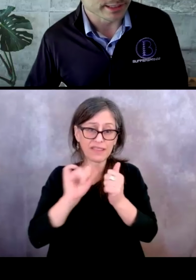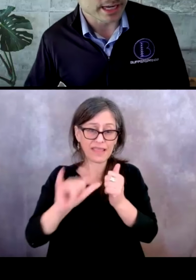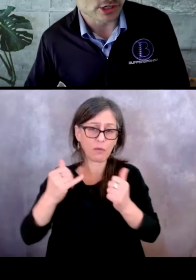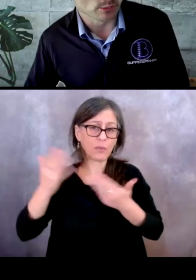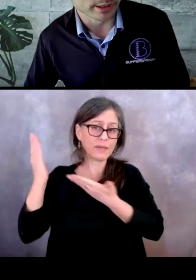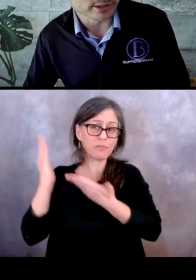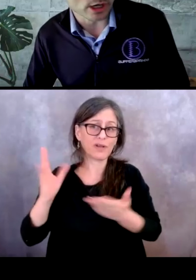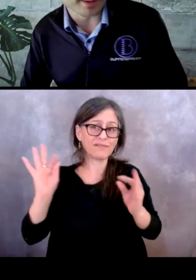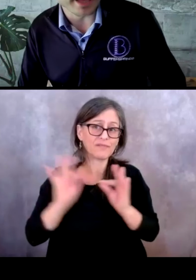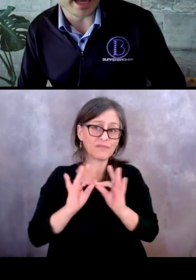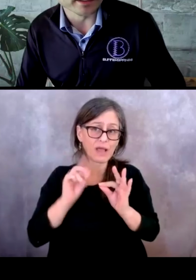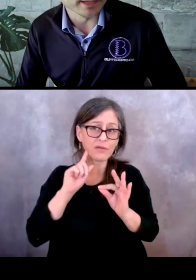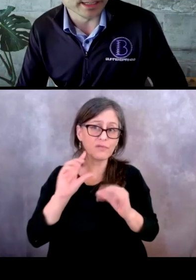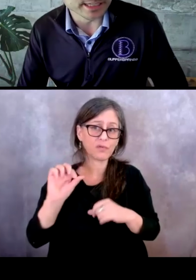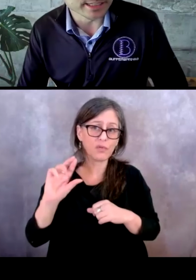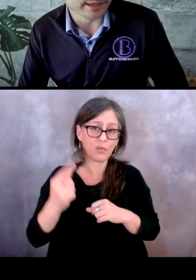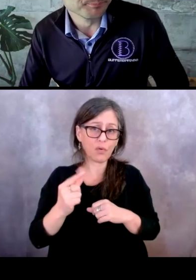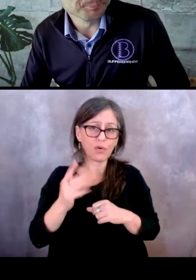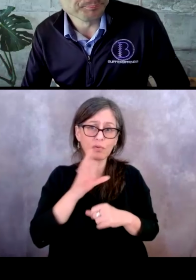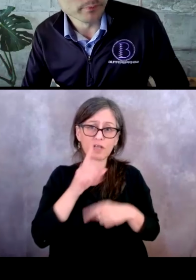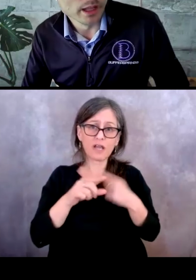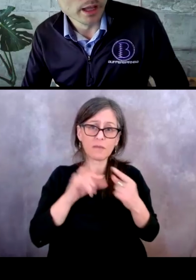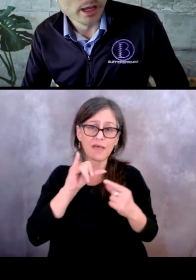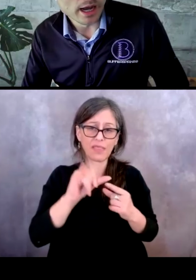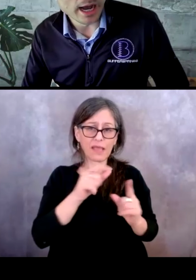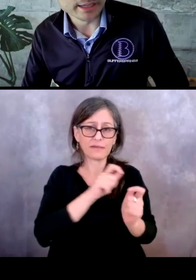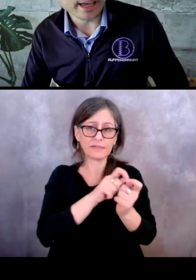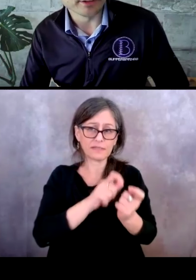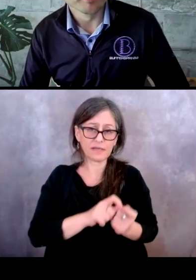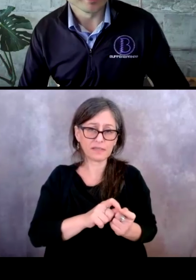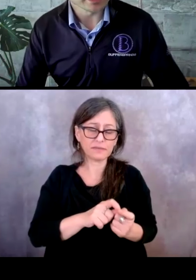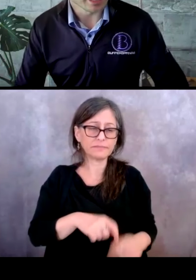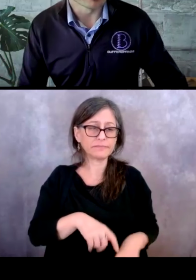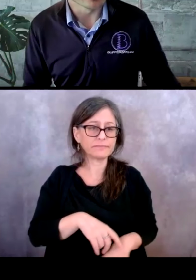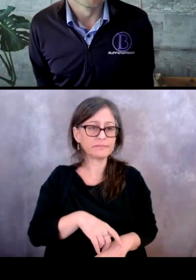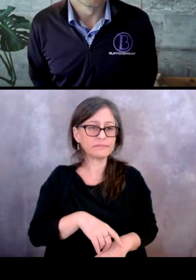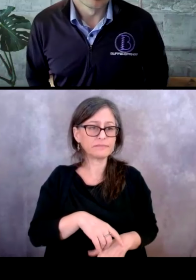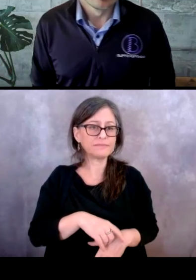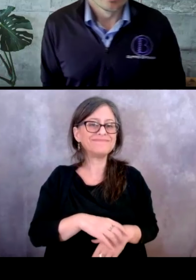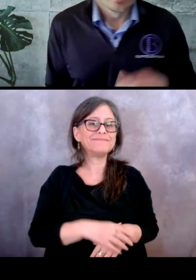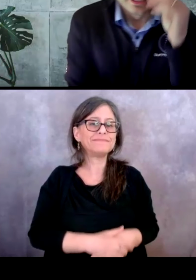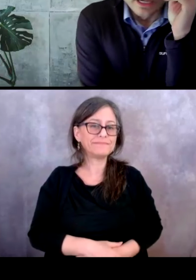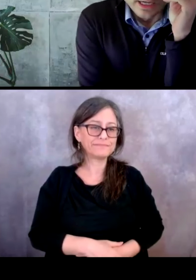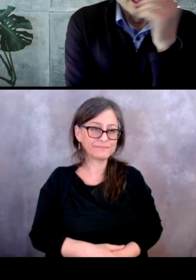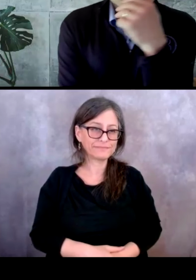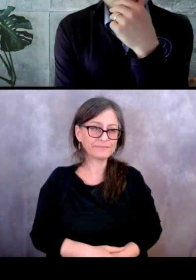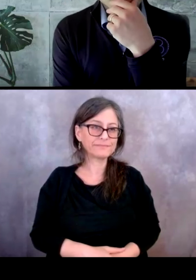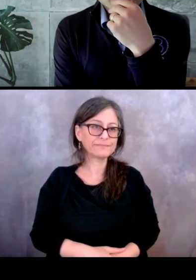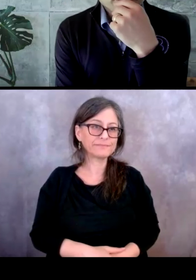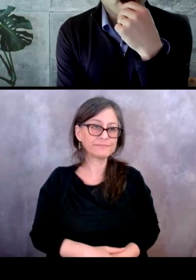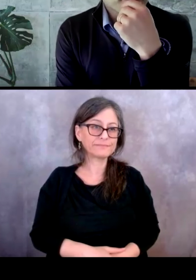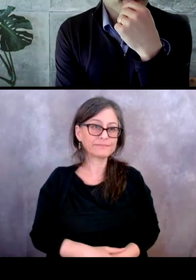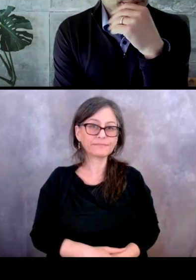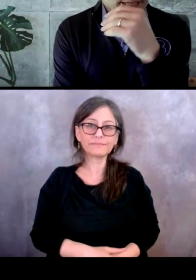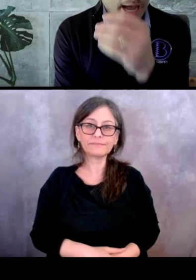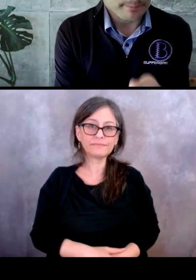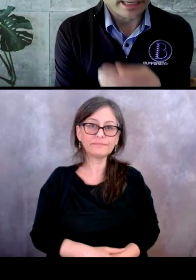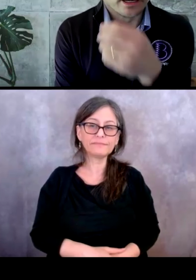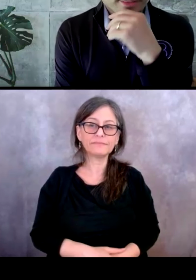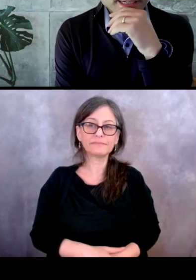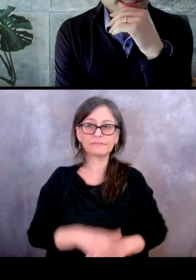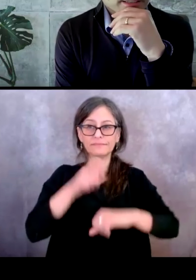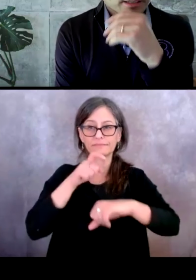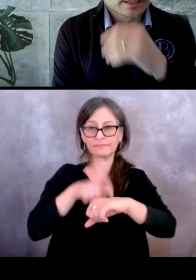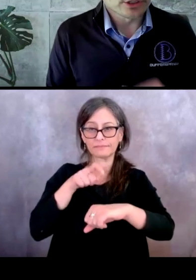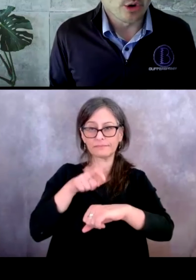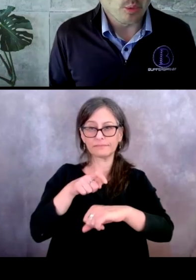to the organization. And we're going to talk about that in detail. Kevin, next slide, please. So let's talk about timing